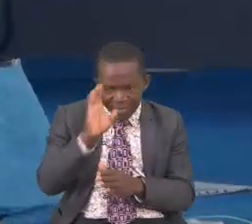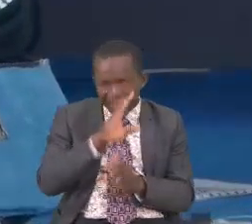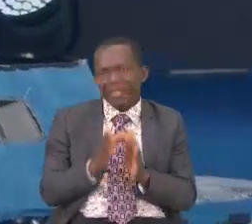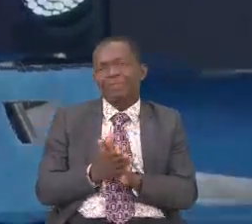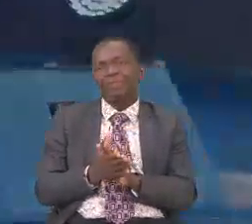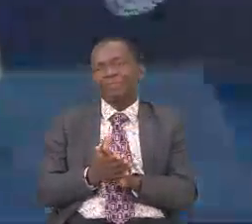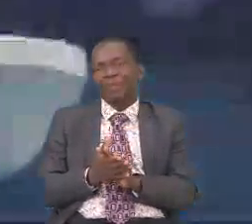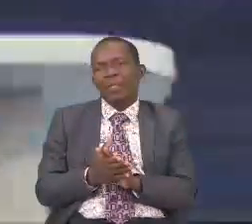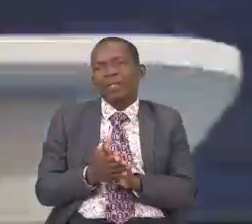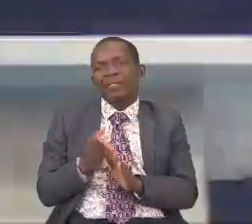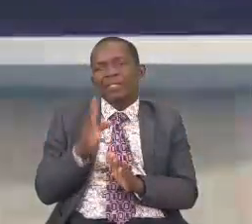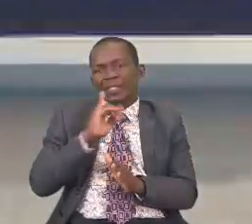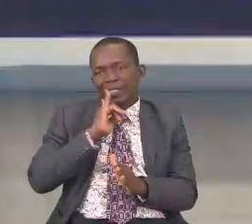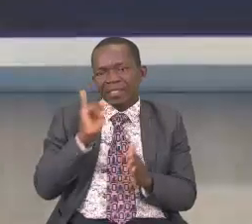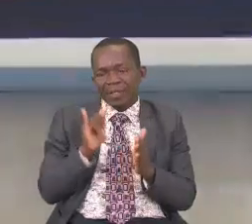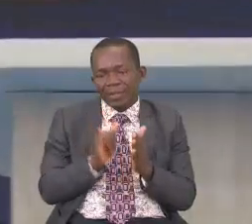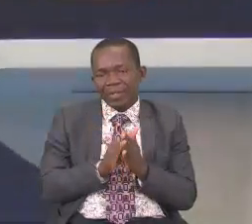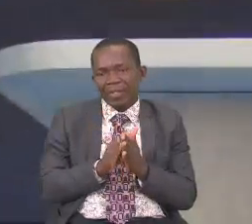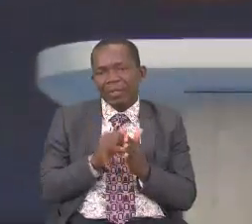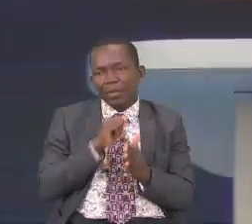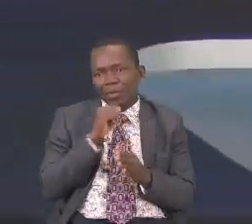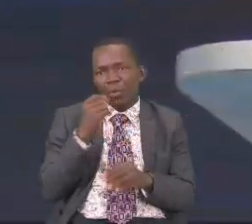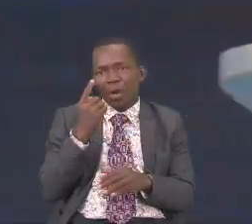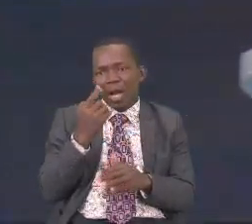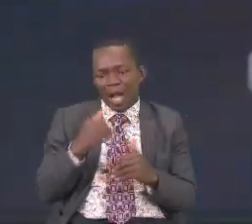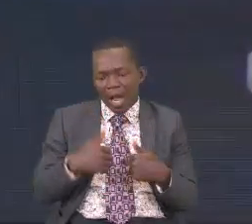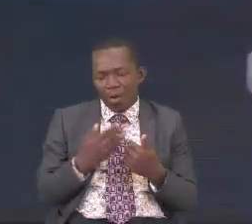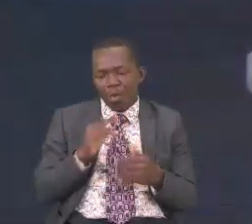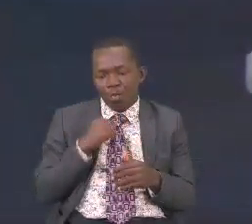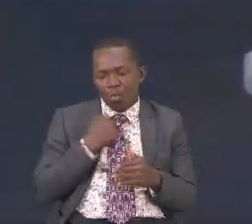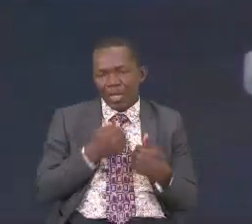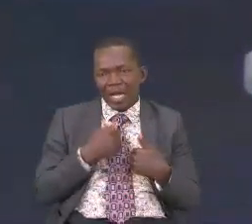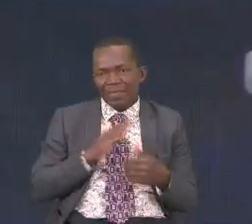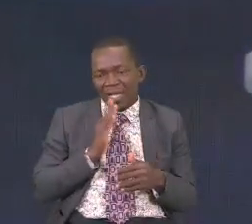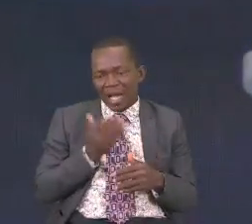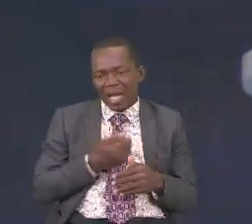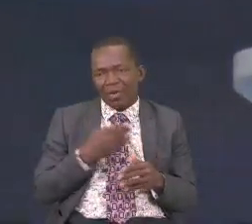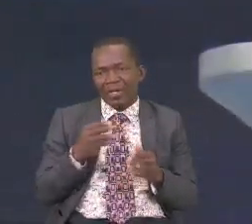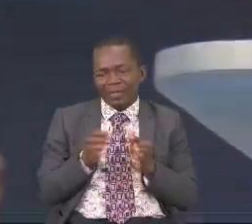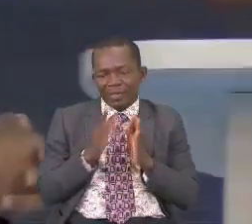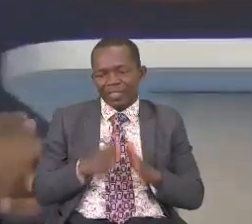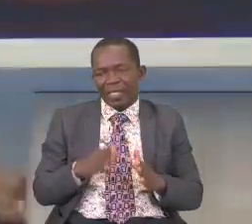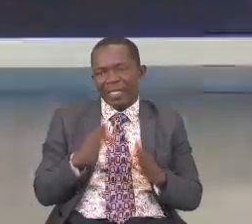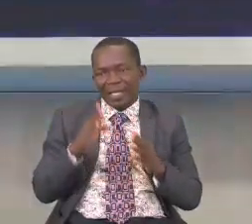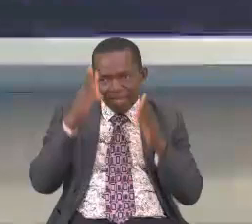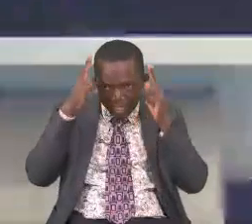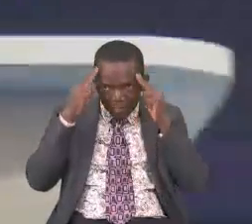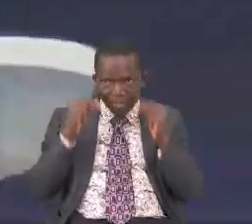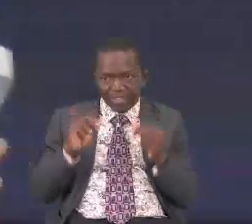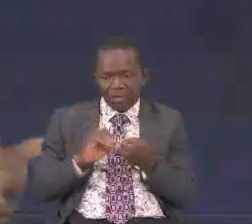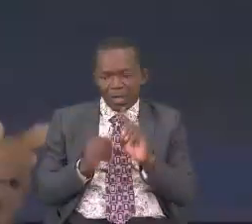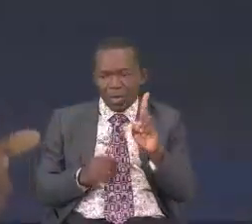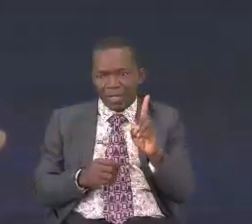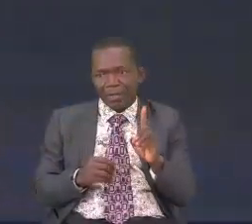that how we have all our good Christian experiences number one selling Faith saving Faith your